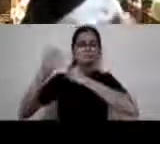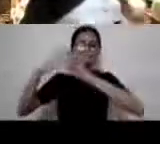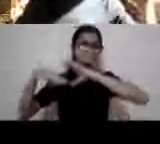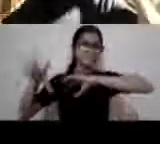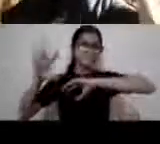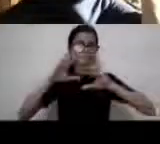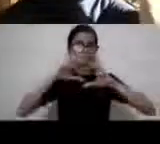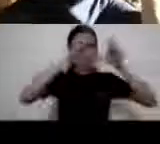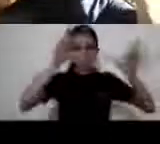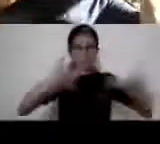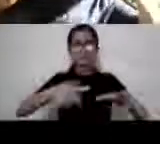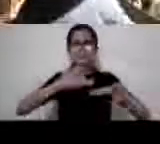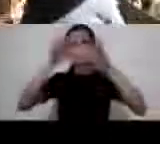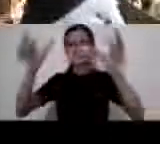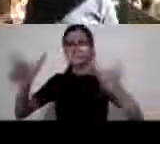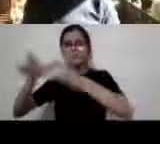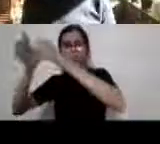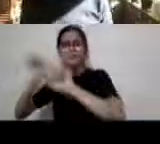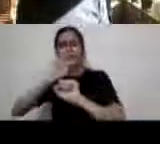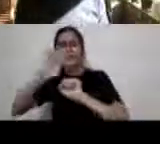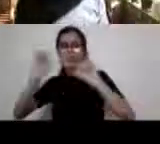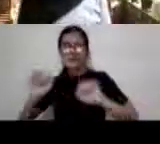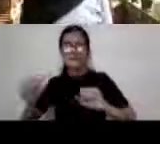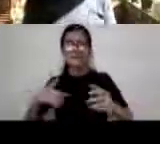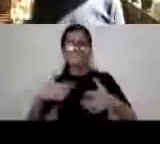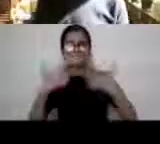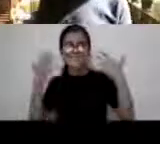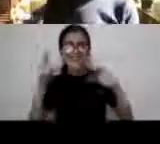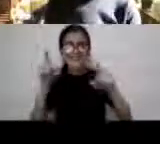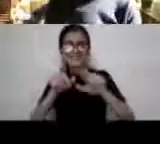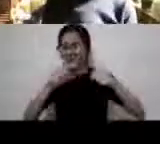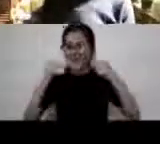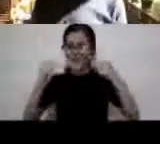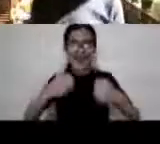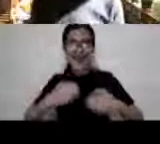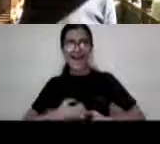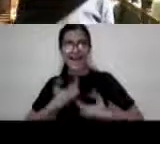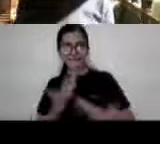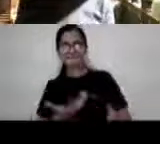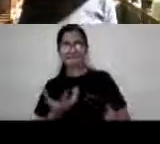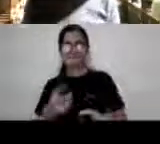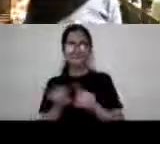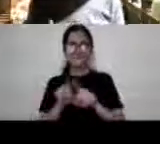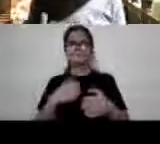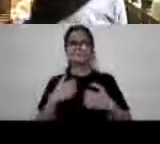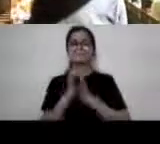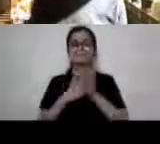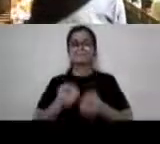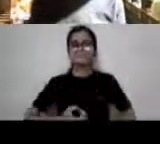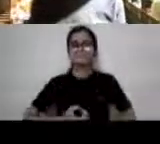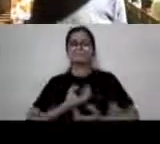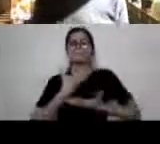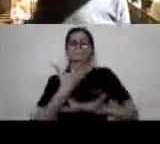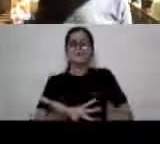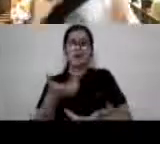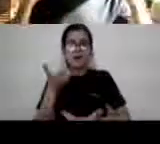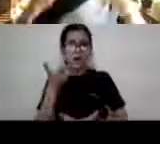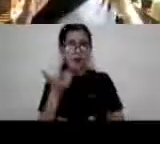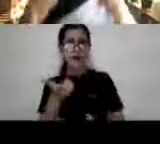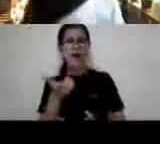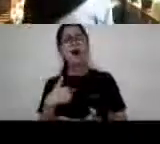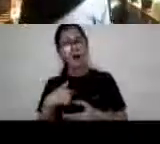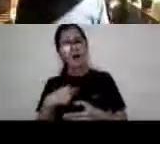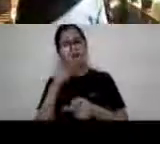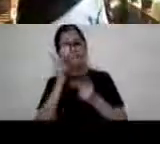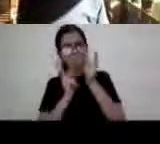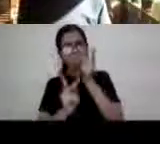was this huge wow they were expressing. So we are looking forward like that,